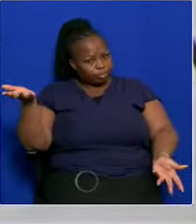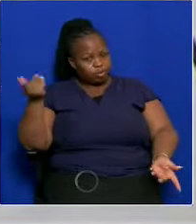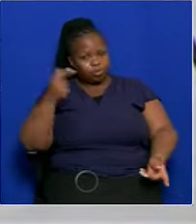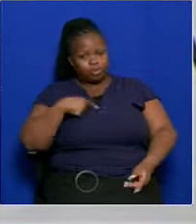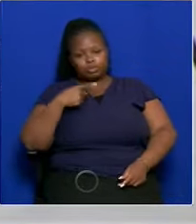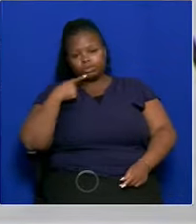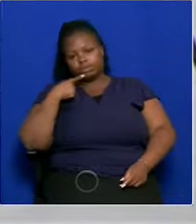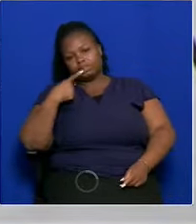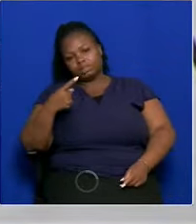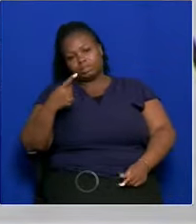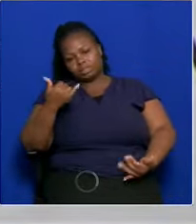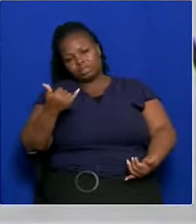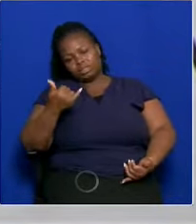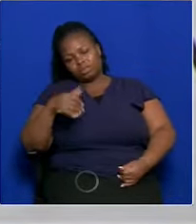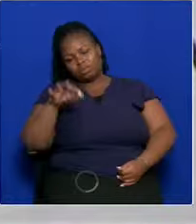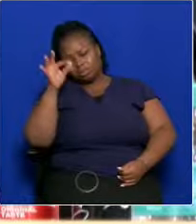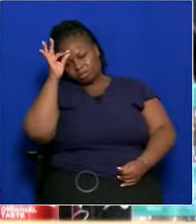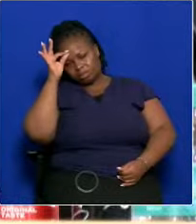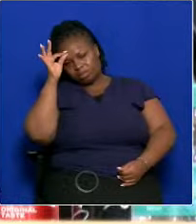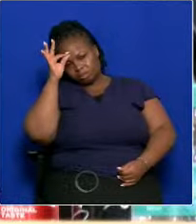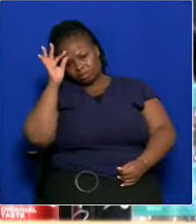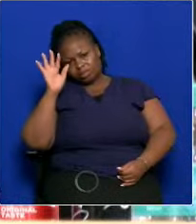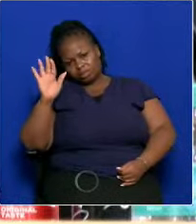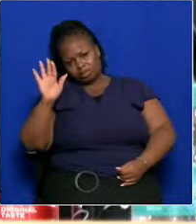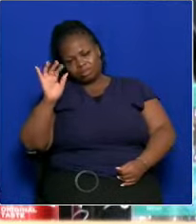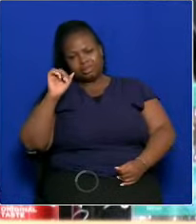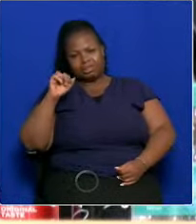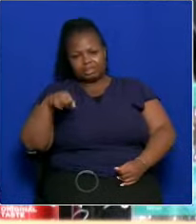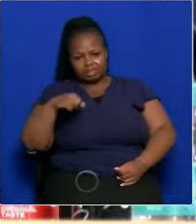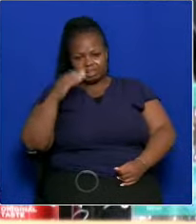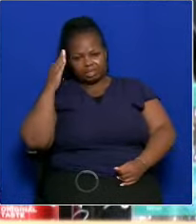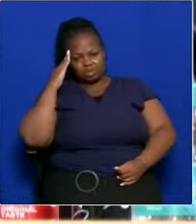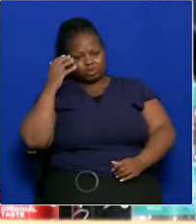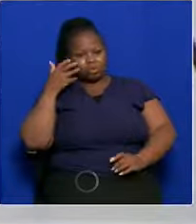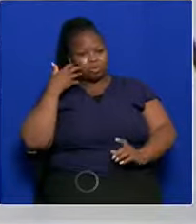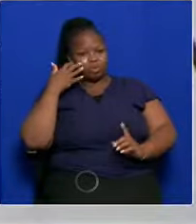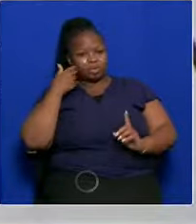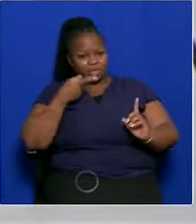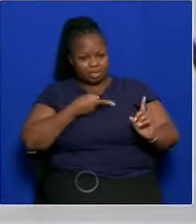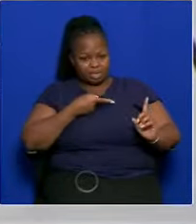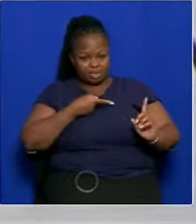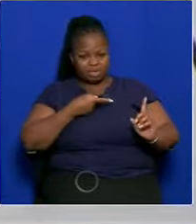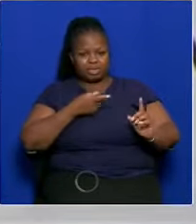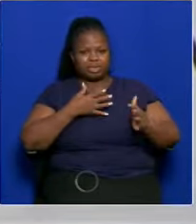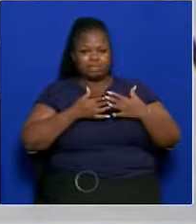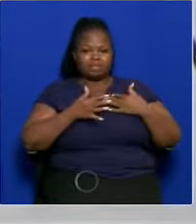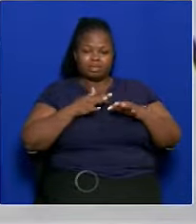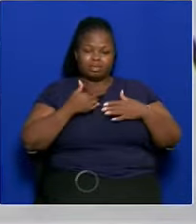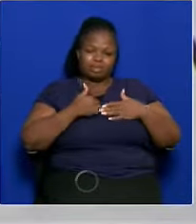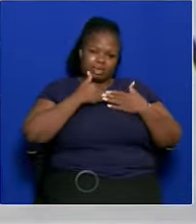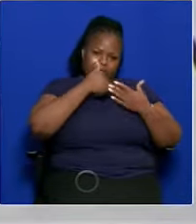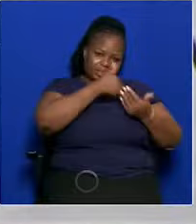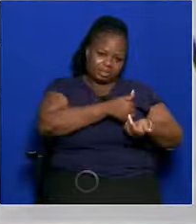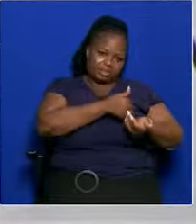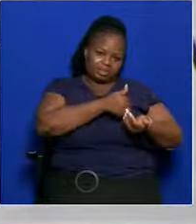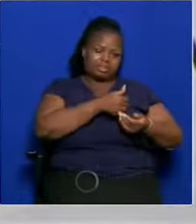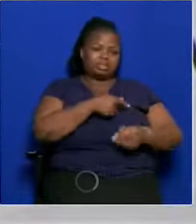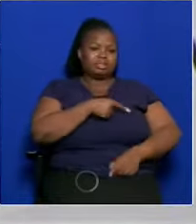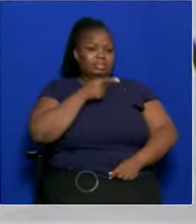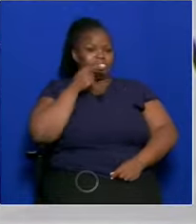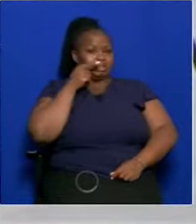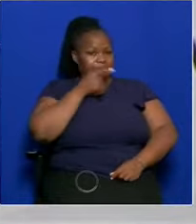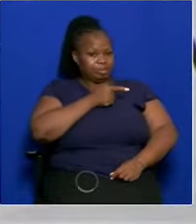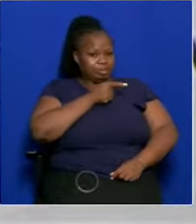law enforcement, although I know Matlala, whatever I assisted him in line of